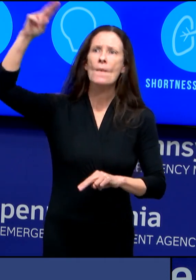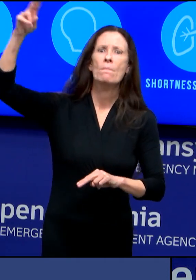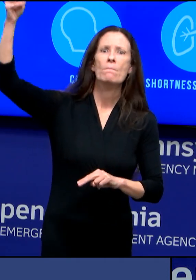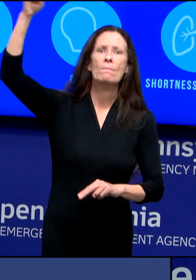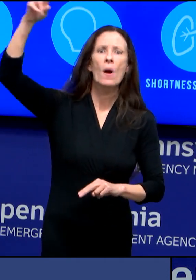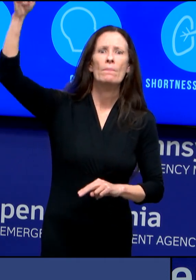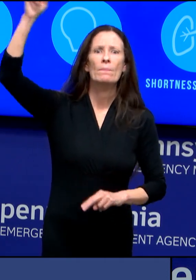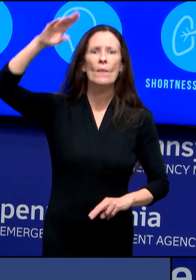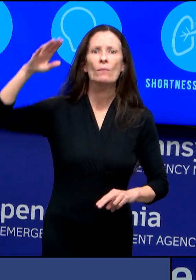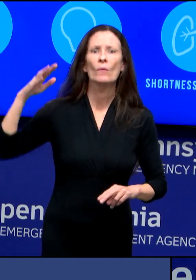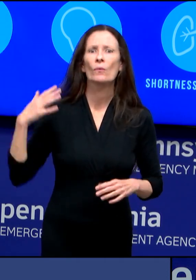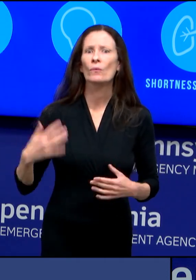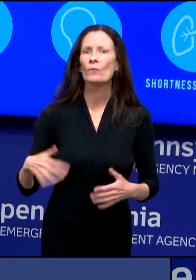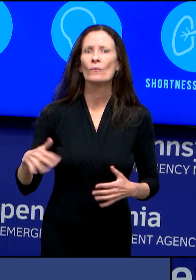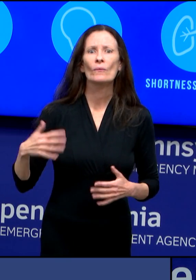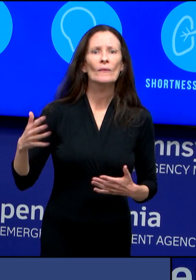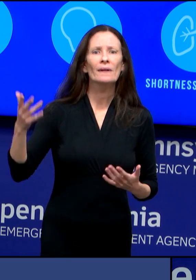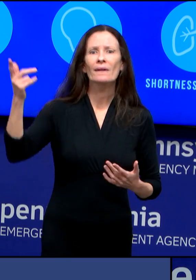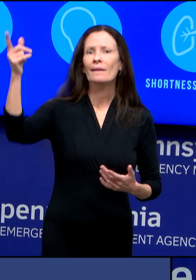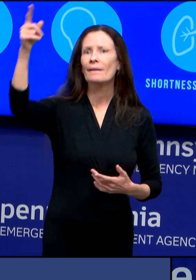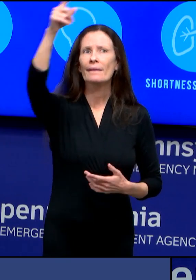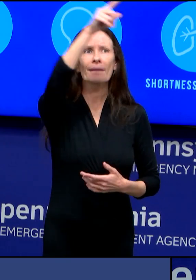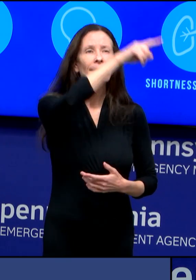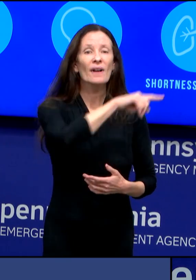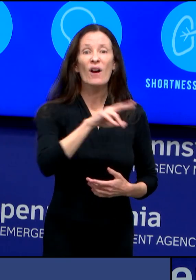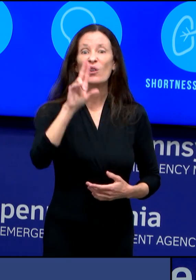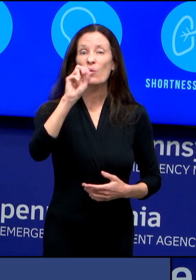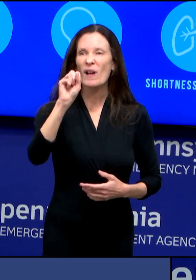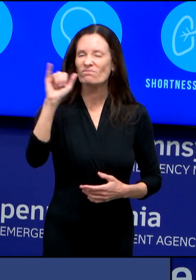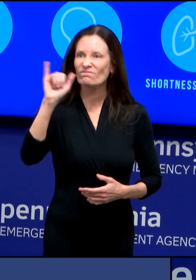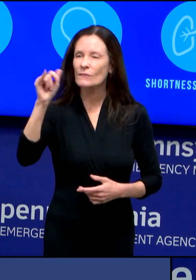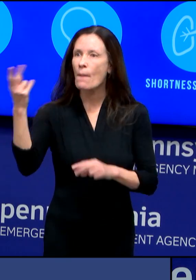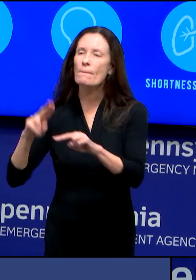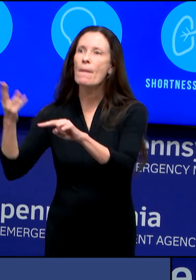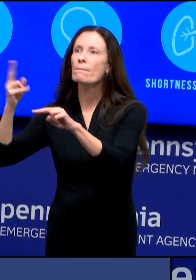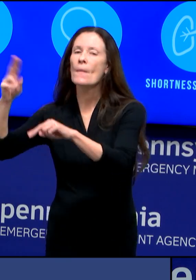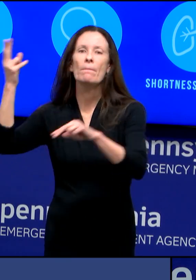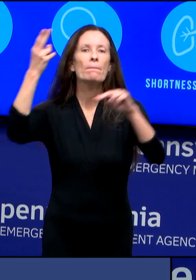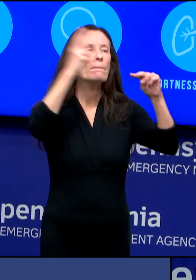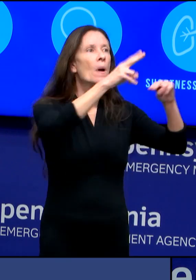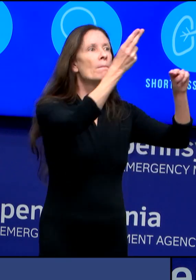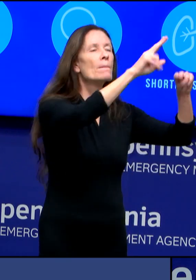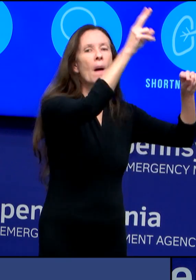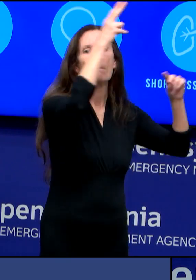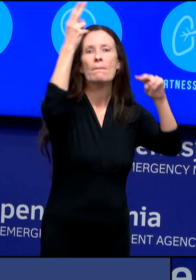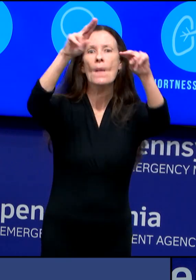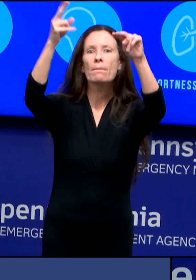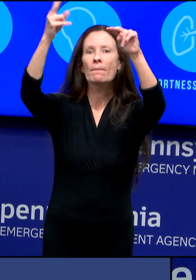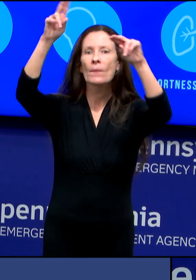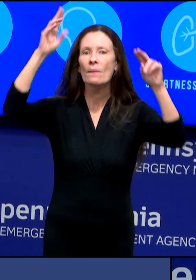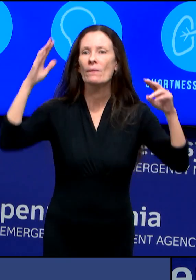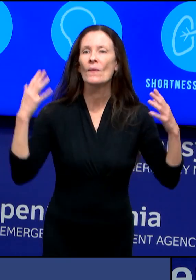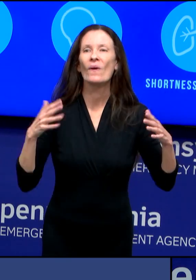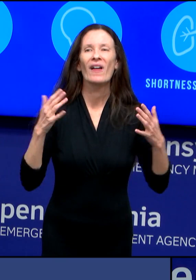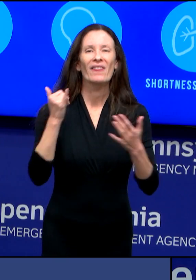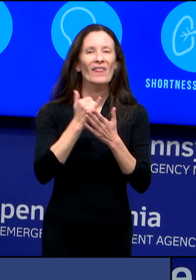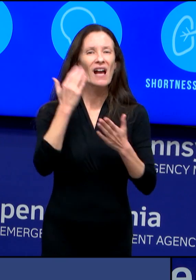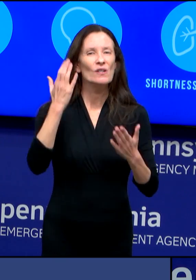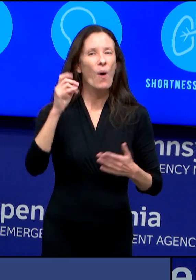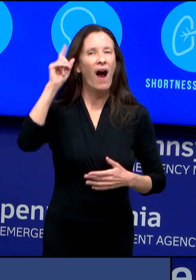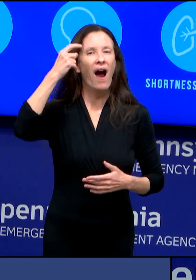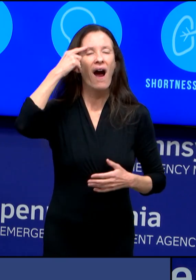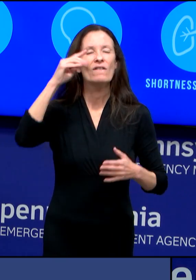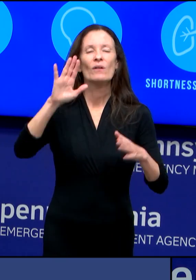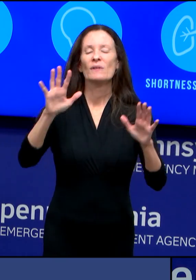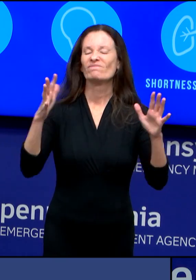in other places in the United States. And so that is the reason why the governor is implementing these assertive mitigation